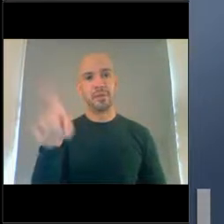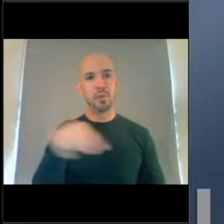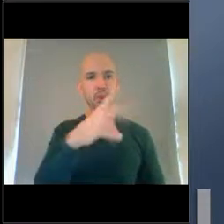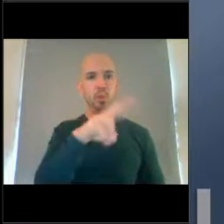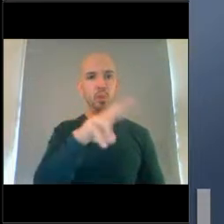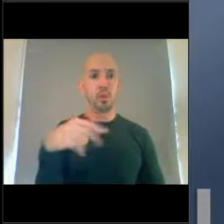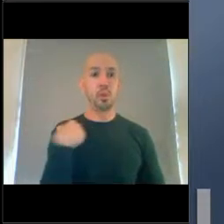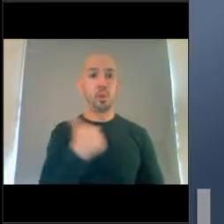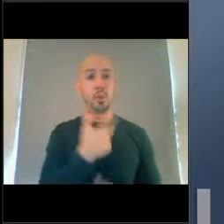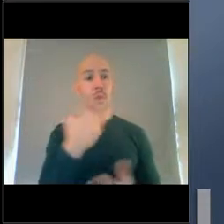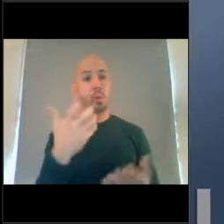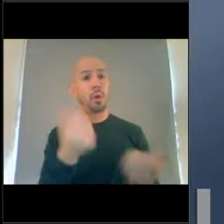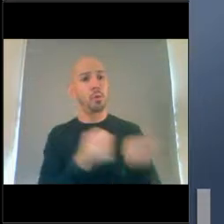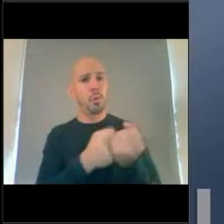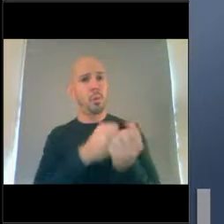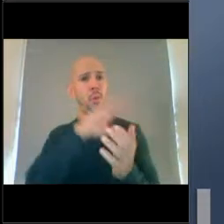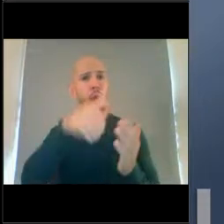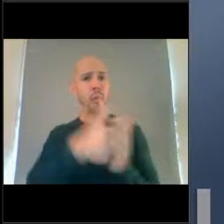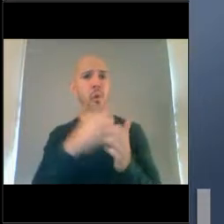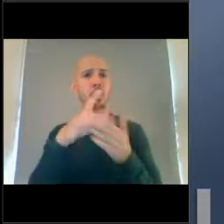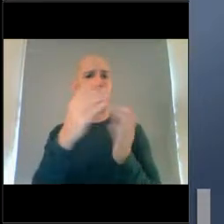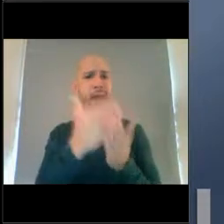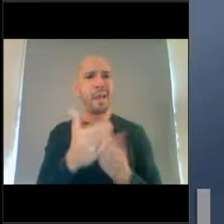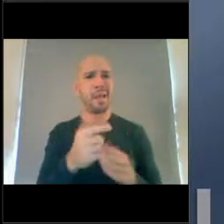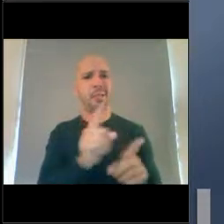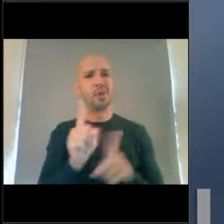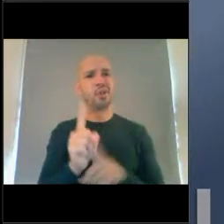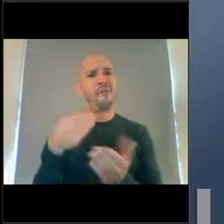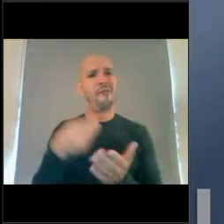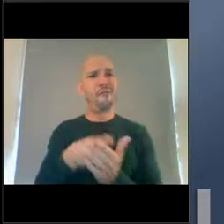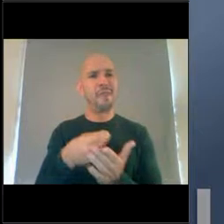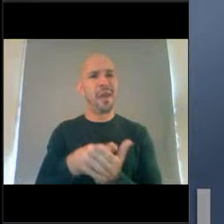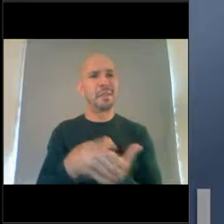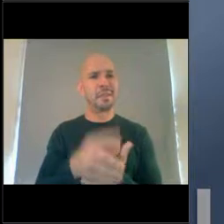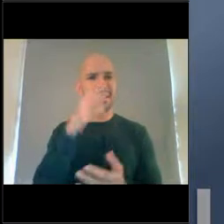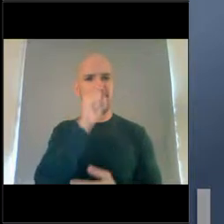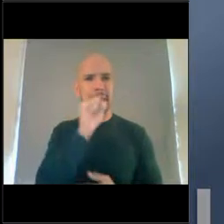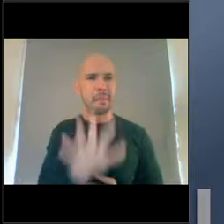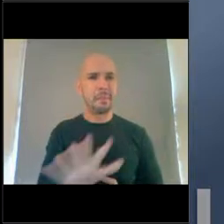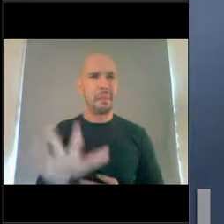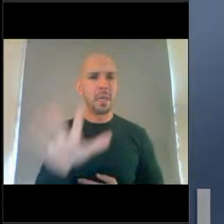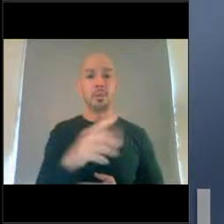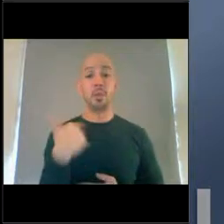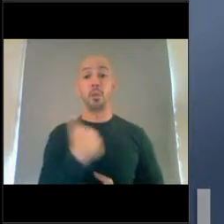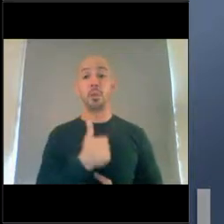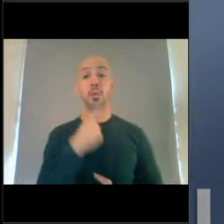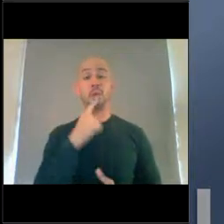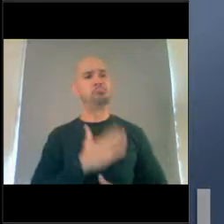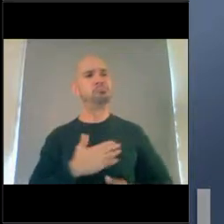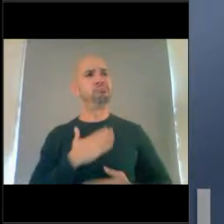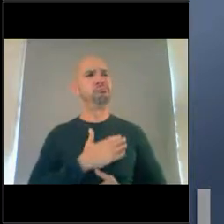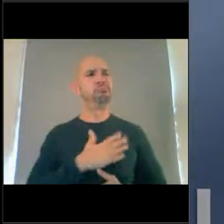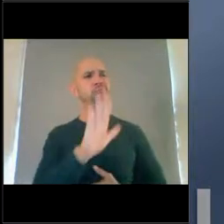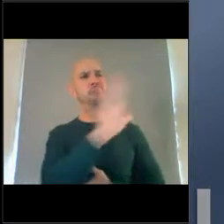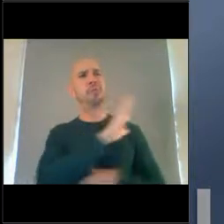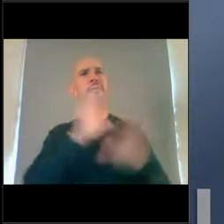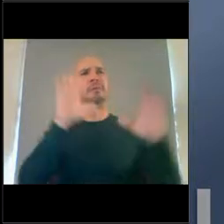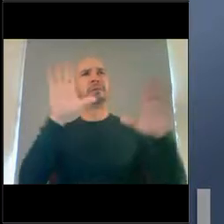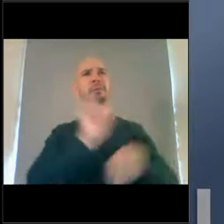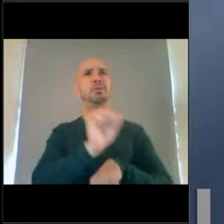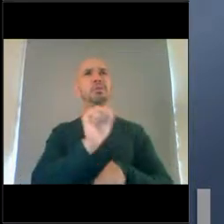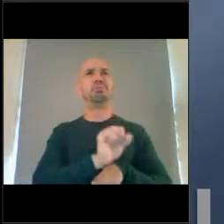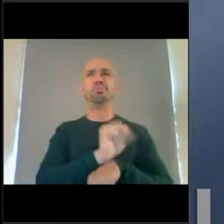support for all the guidelines as well as the fund estimates we appreciate the fantastic job that the commission